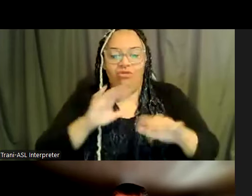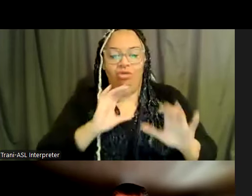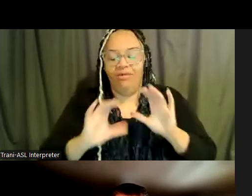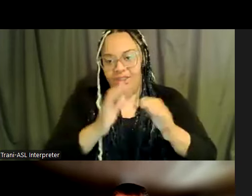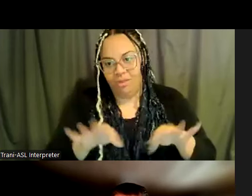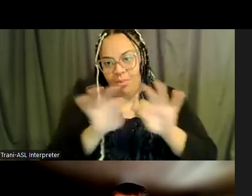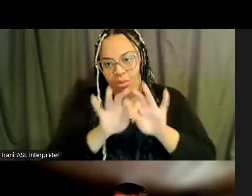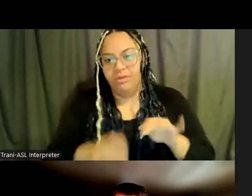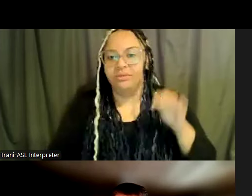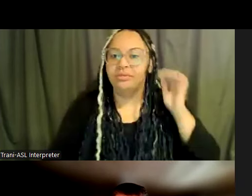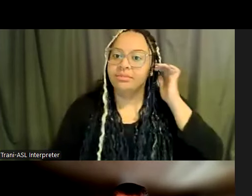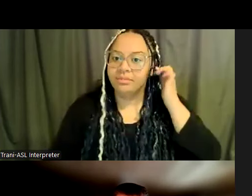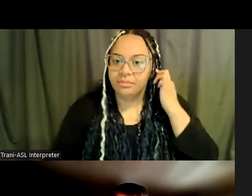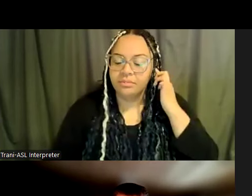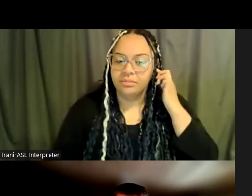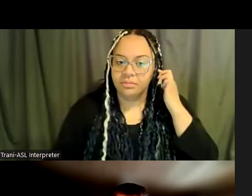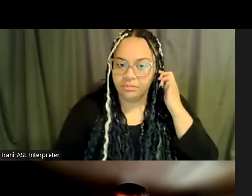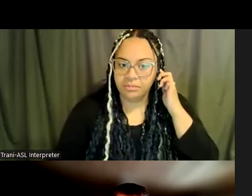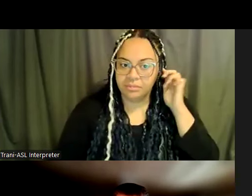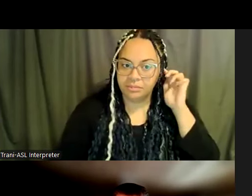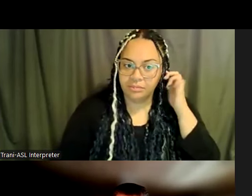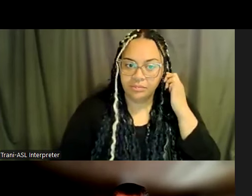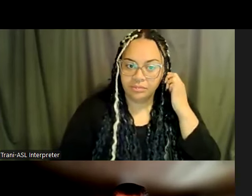right, next slide, please.